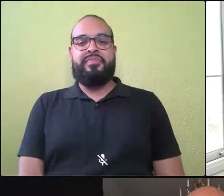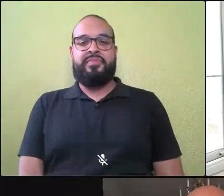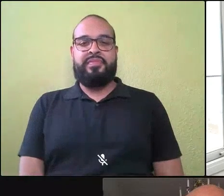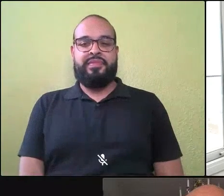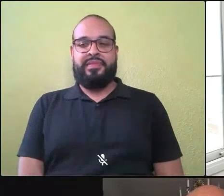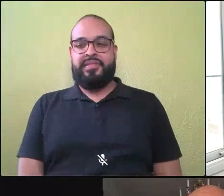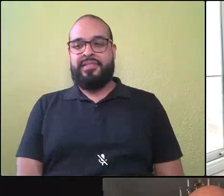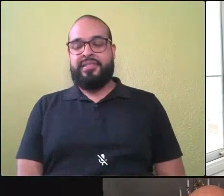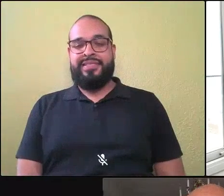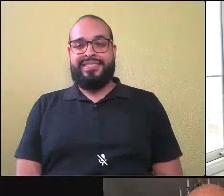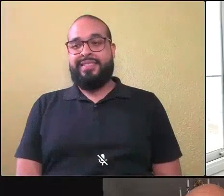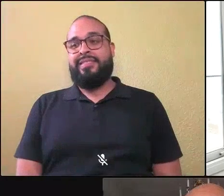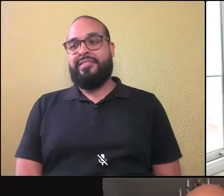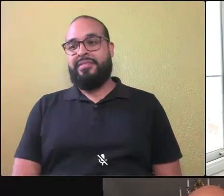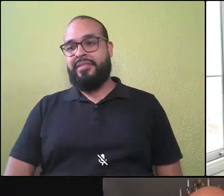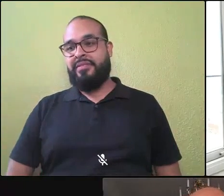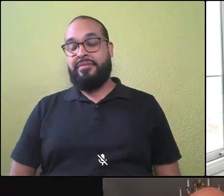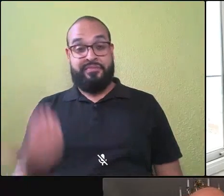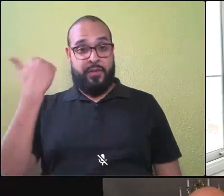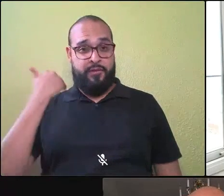as somebody said earlier today, the work is always there.